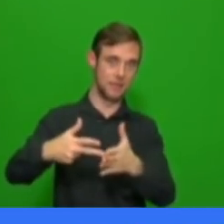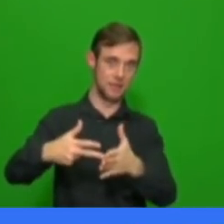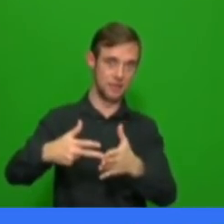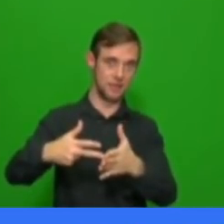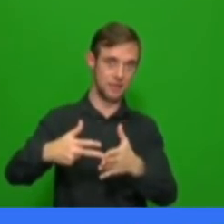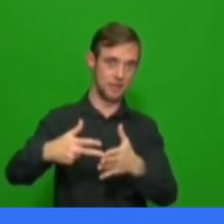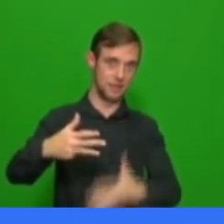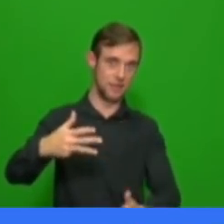the statement.